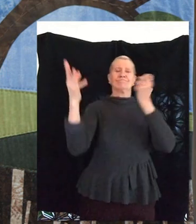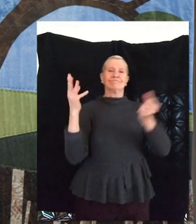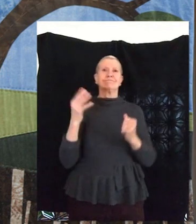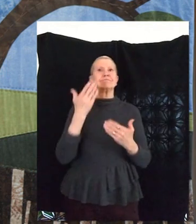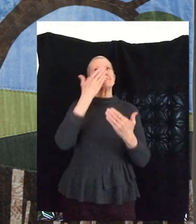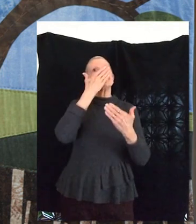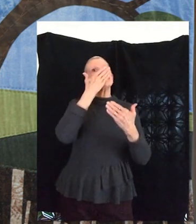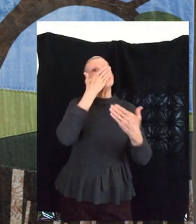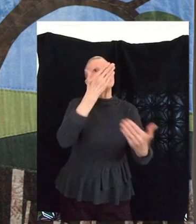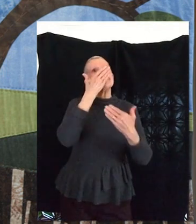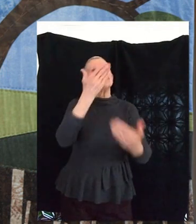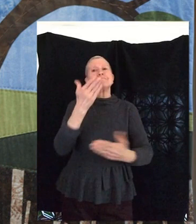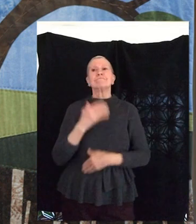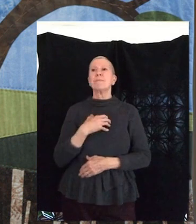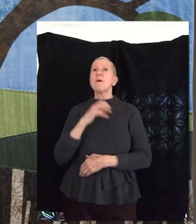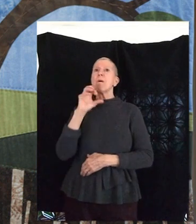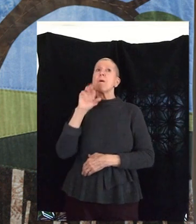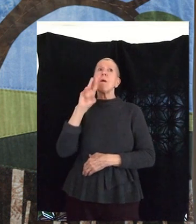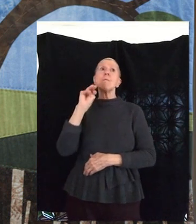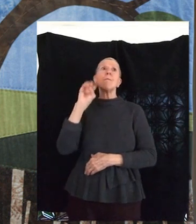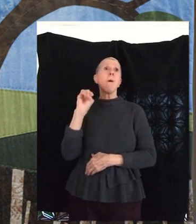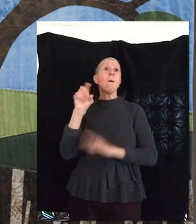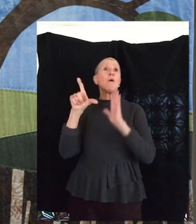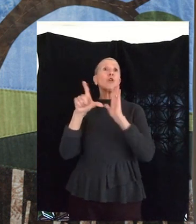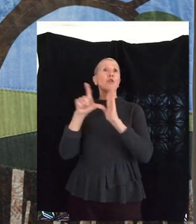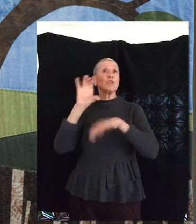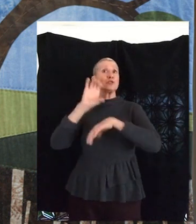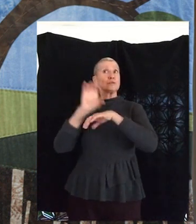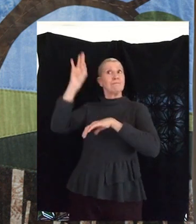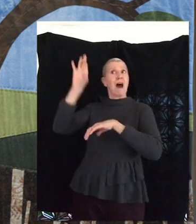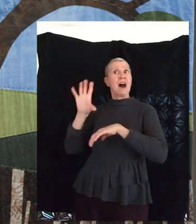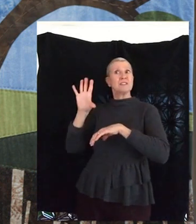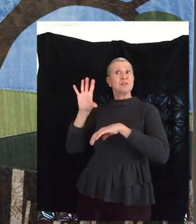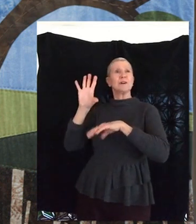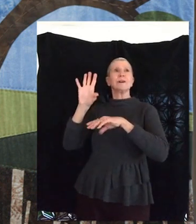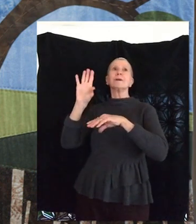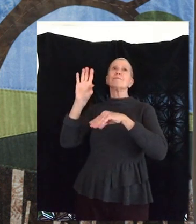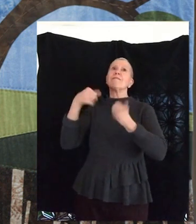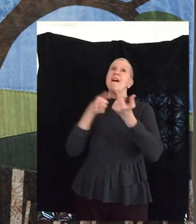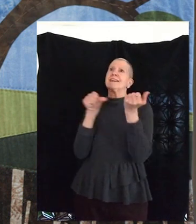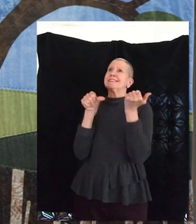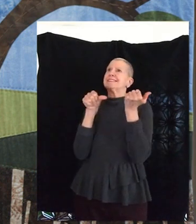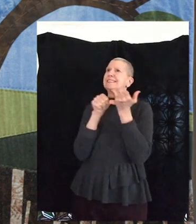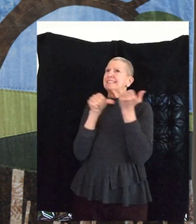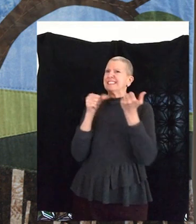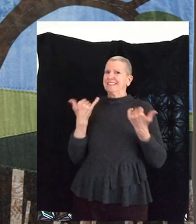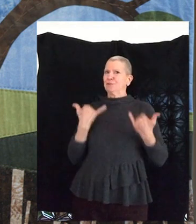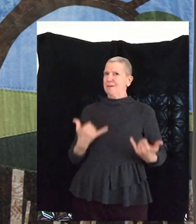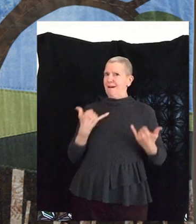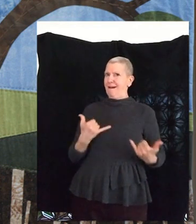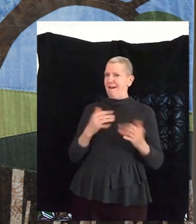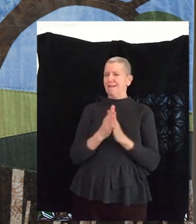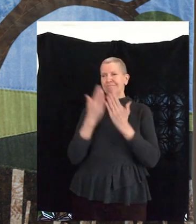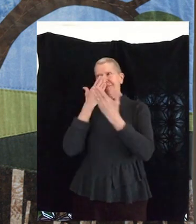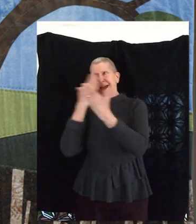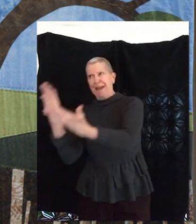Wandamu Sanessa, our Redeemer Aroma Evangelical Lutheran Church pastor, for being our assisting minister, to